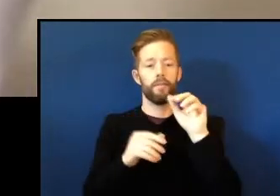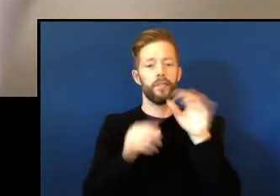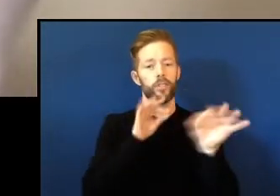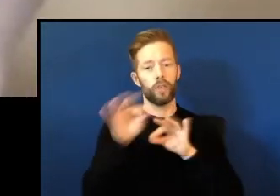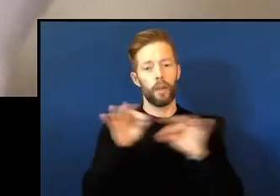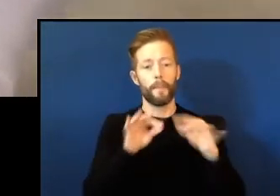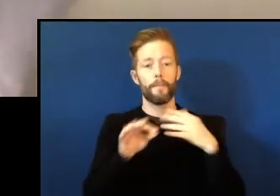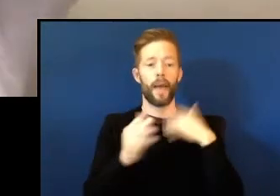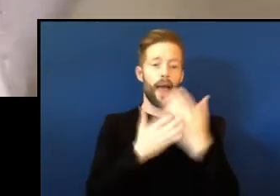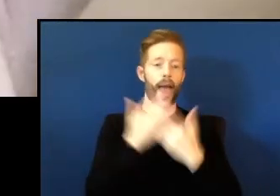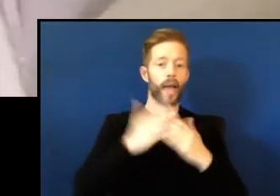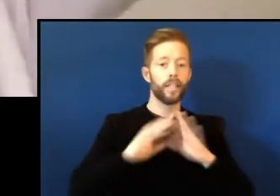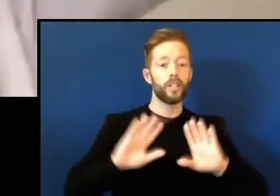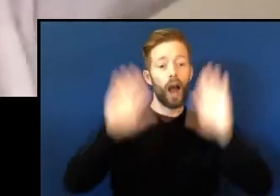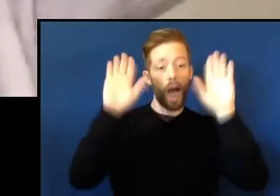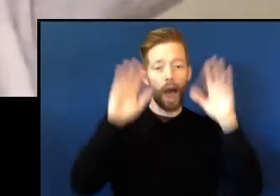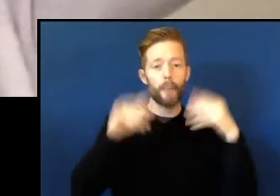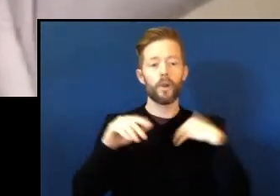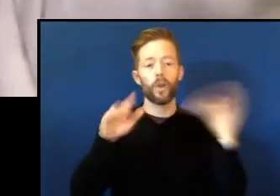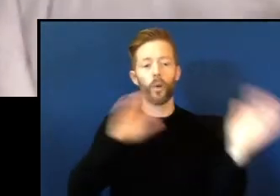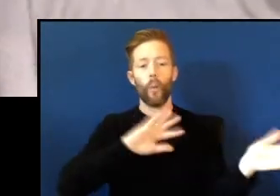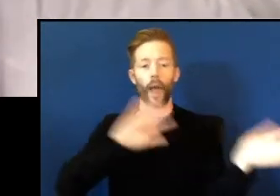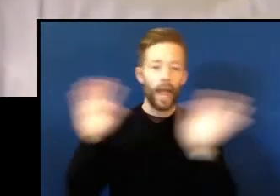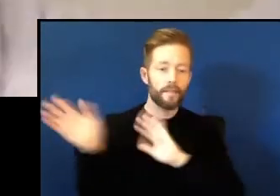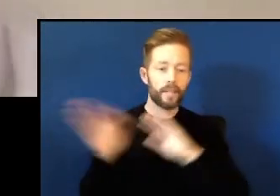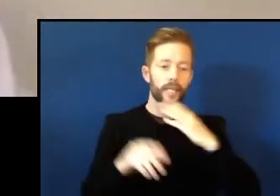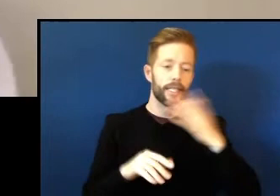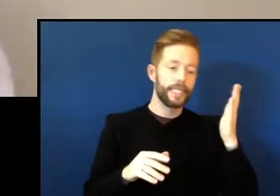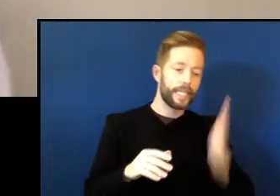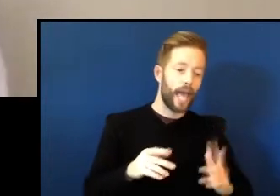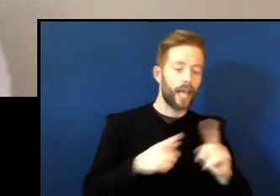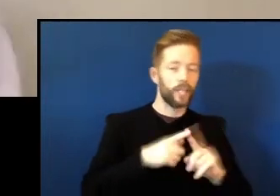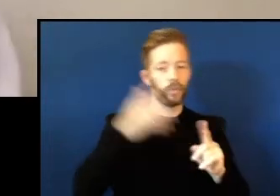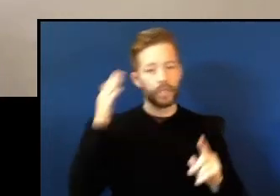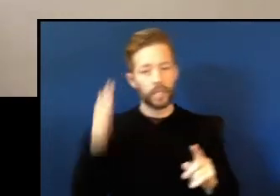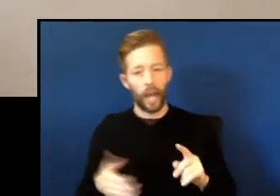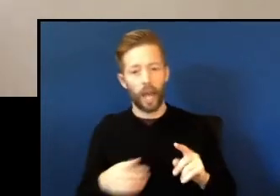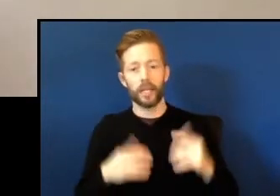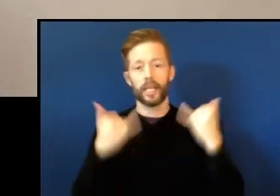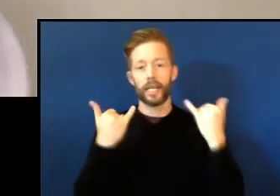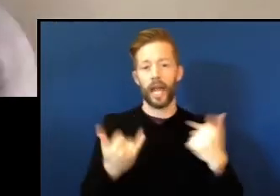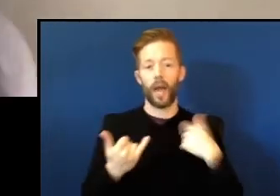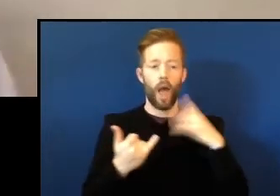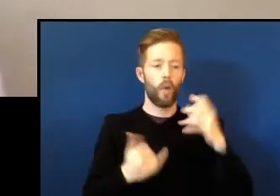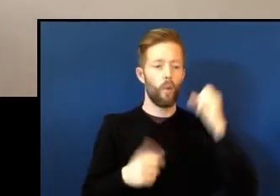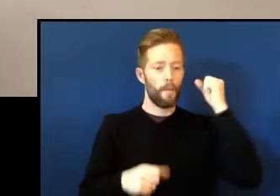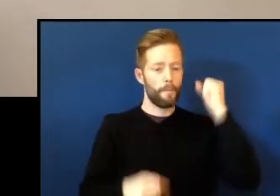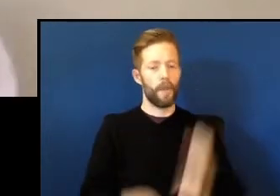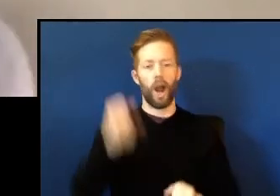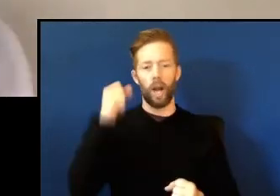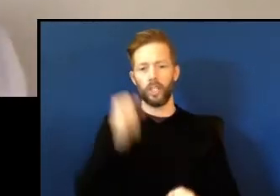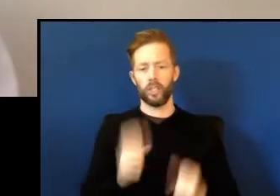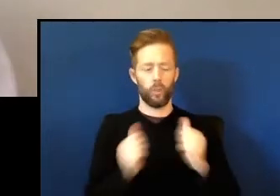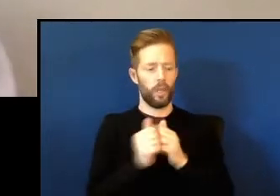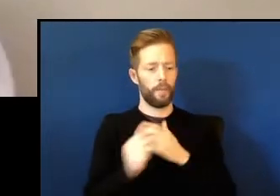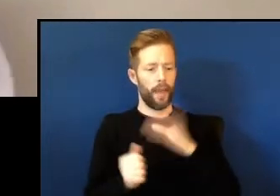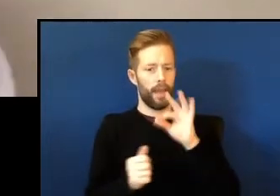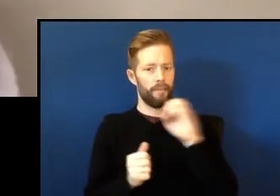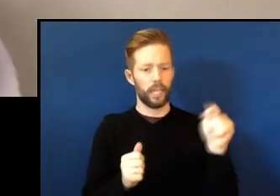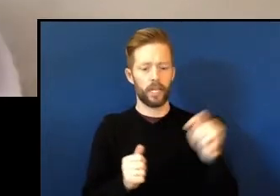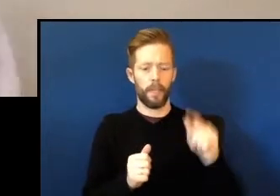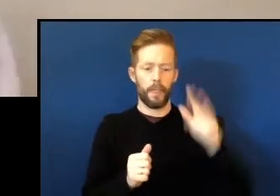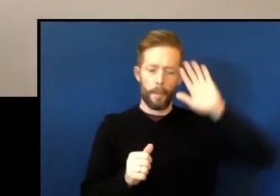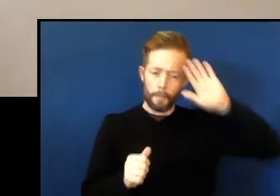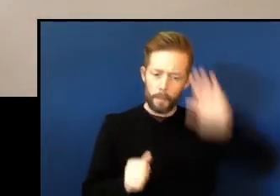are up. They're waving from side to side. I'm going to, march with my feet. So you